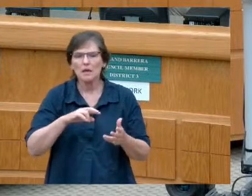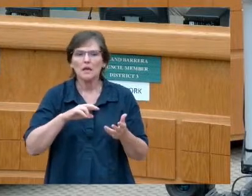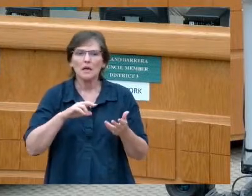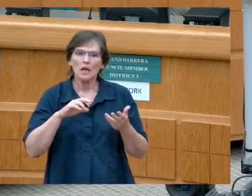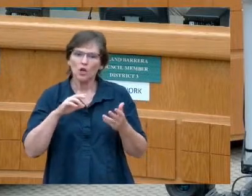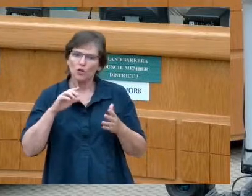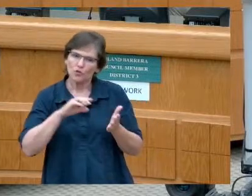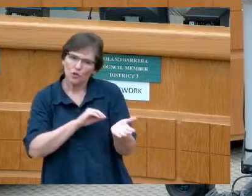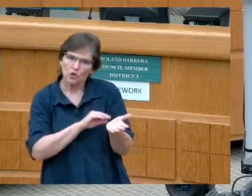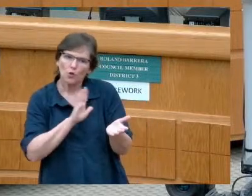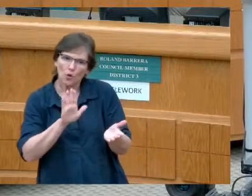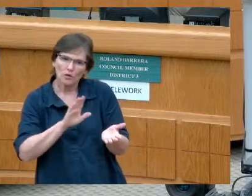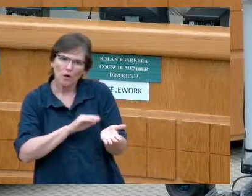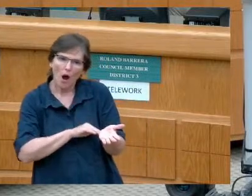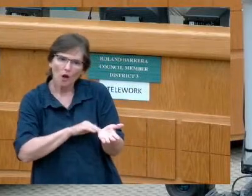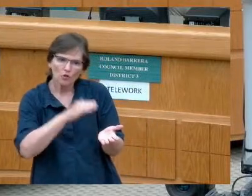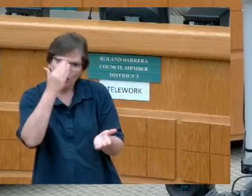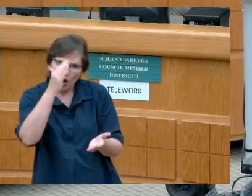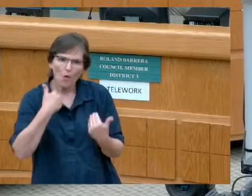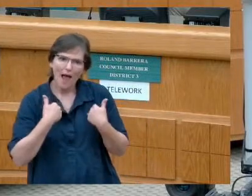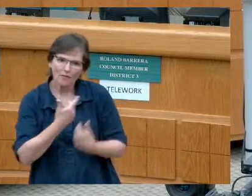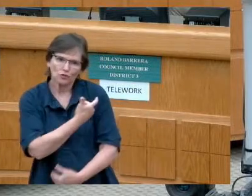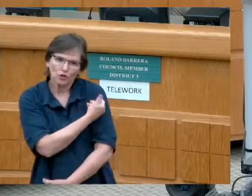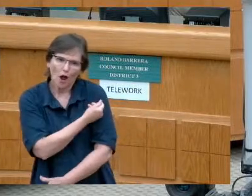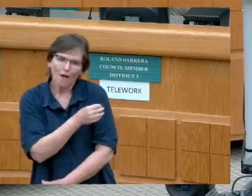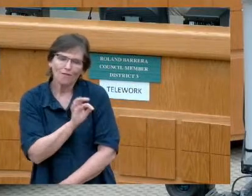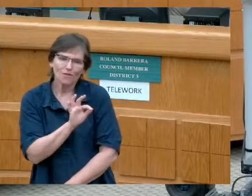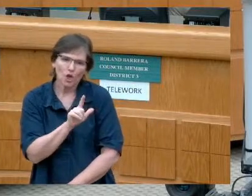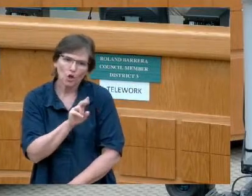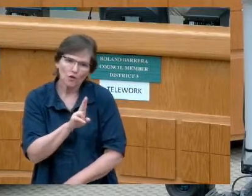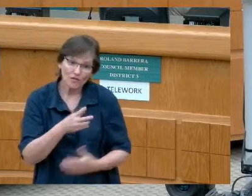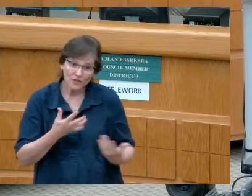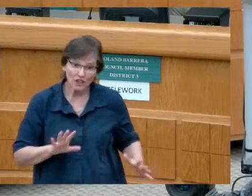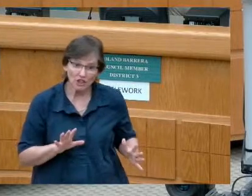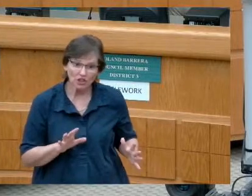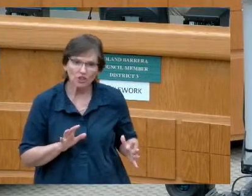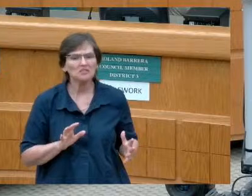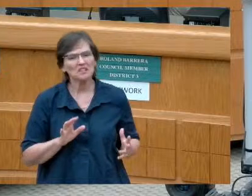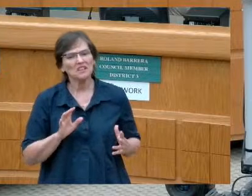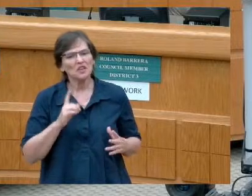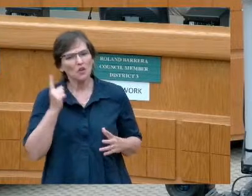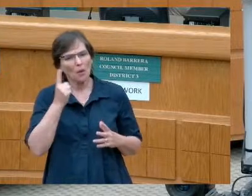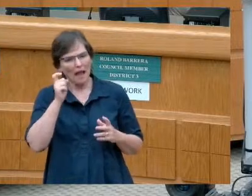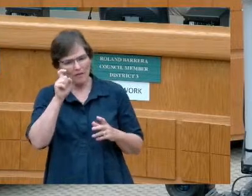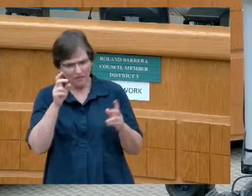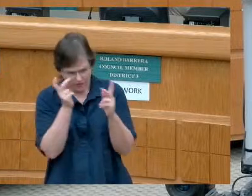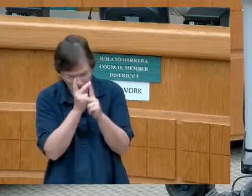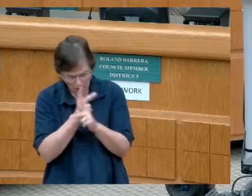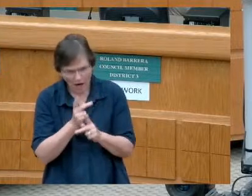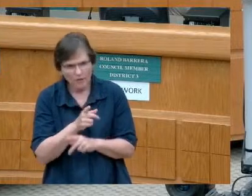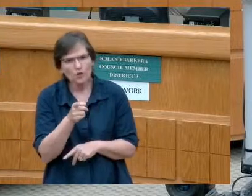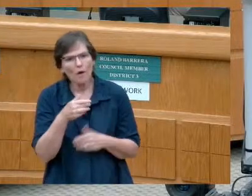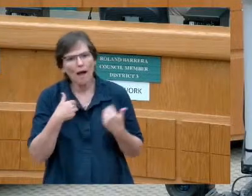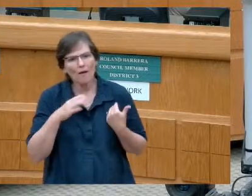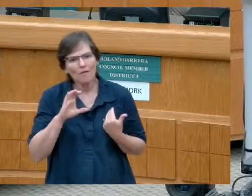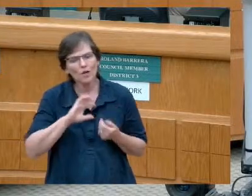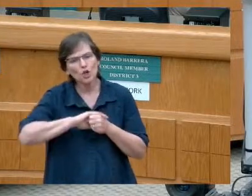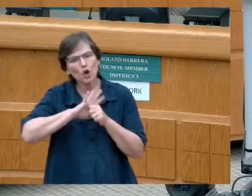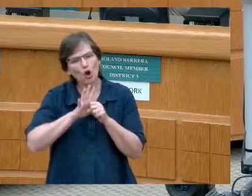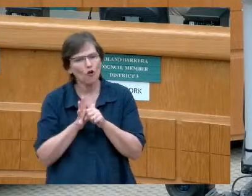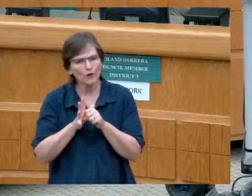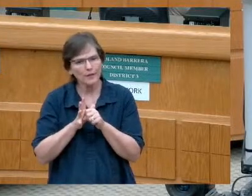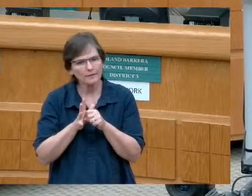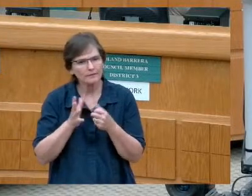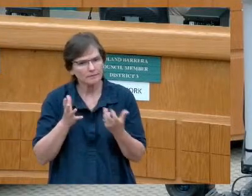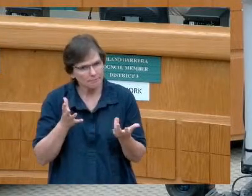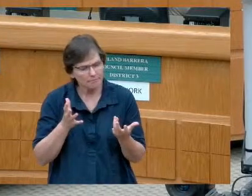weather starts to get colder. And as it gets colder, people naturally tend to migrate inside. If someone is sick in your